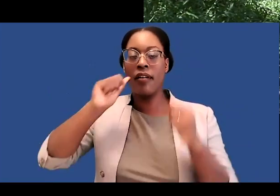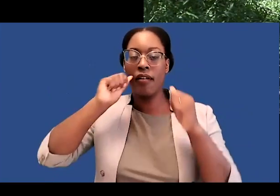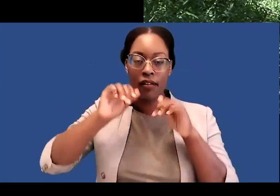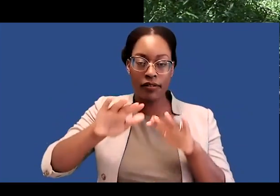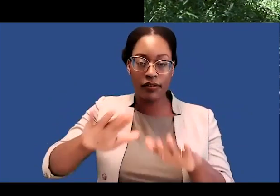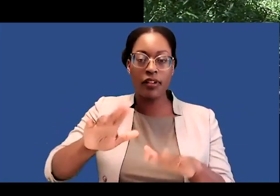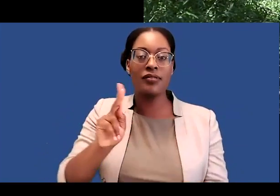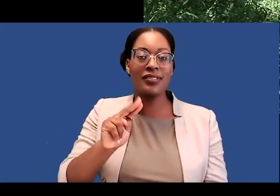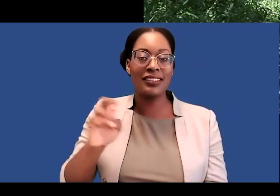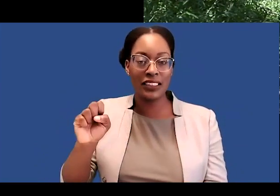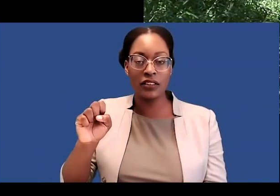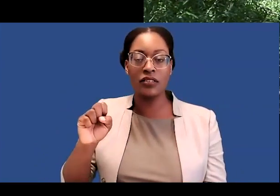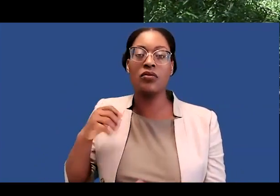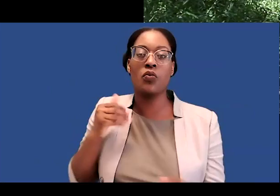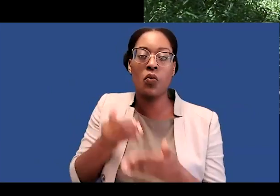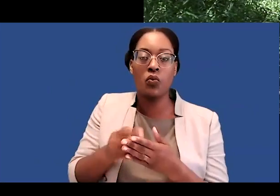Exhale, pull the knee in.